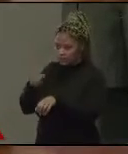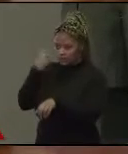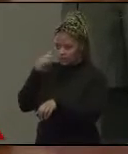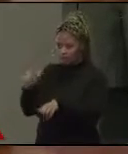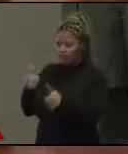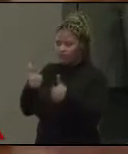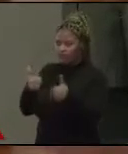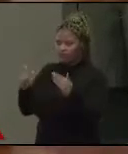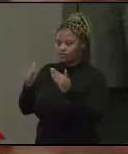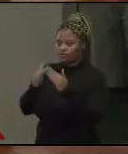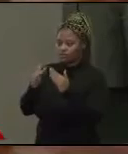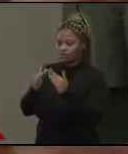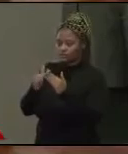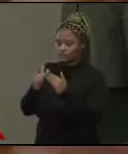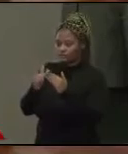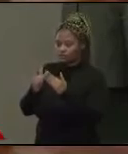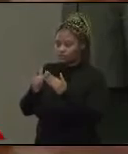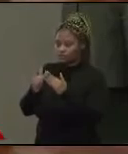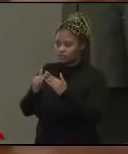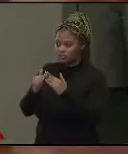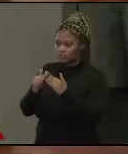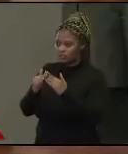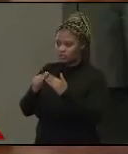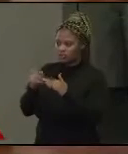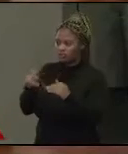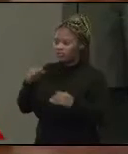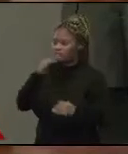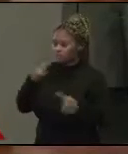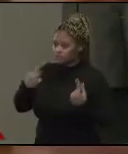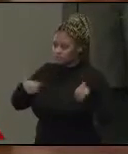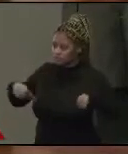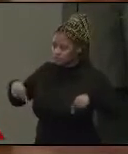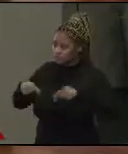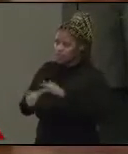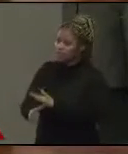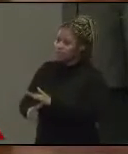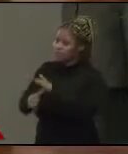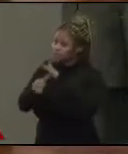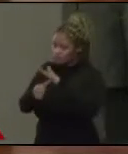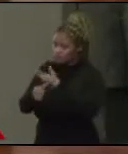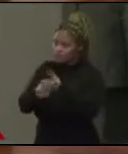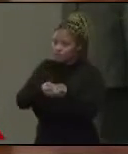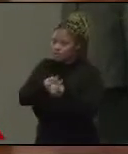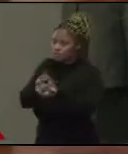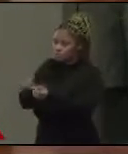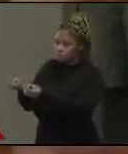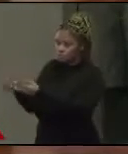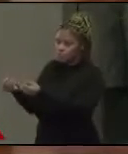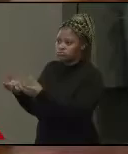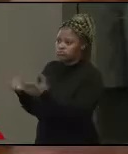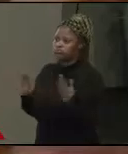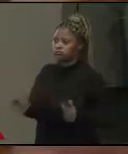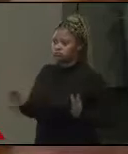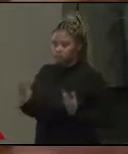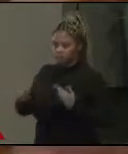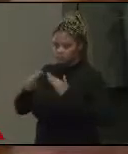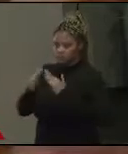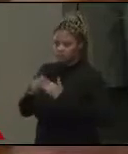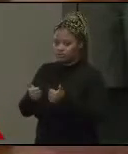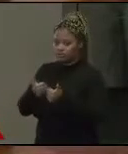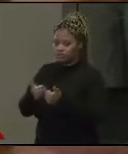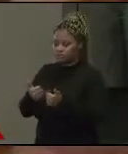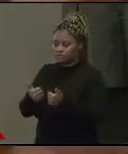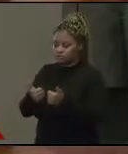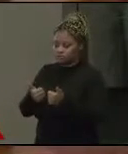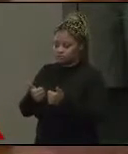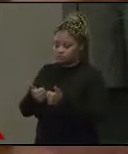the rise. This means we must prioritize the implementation of programs which will yield the greatest impact towards the